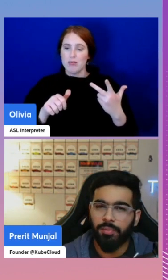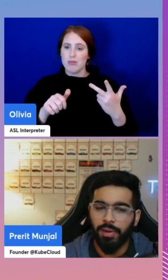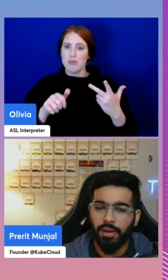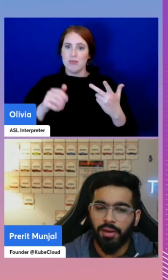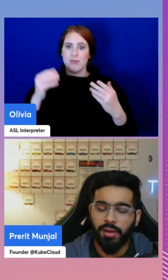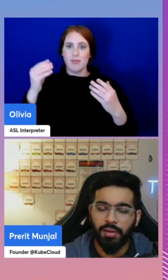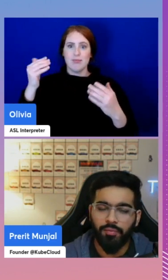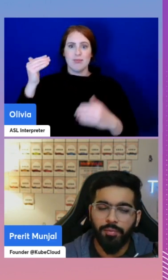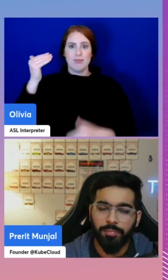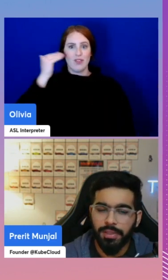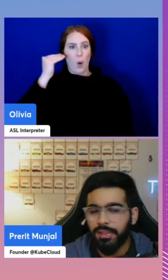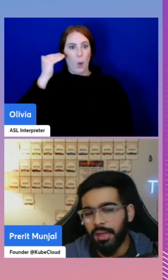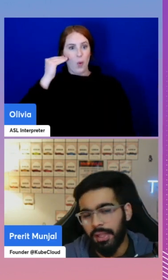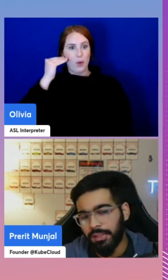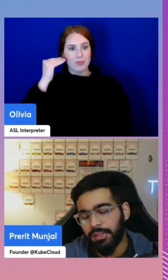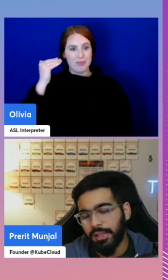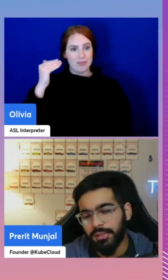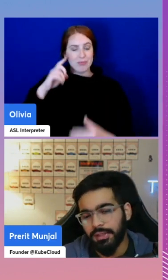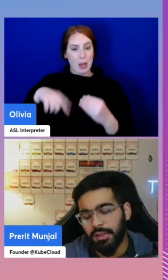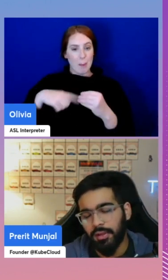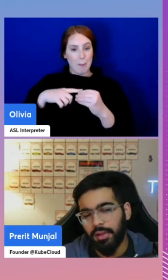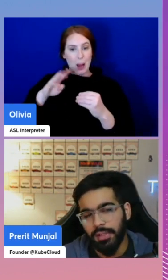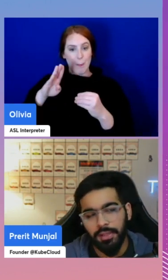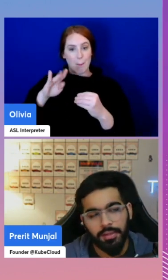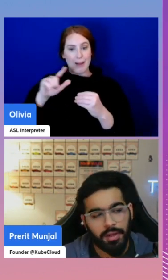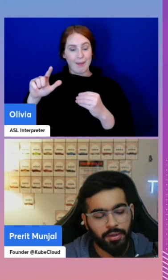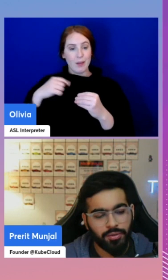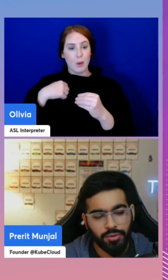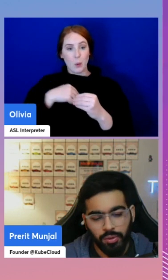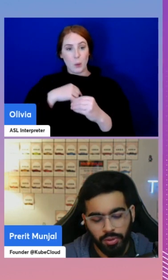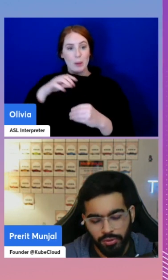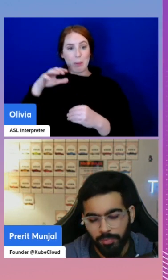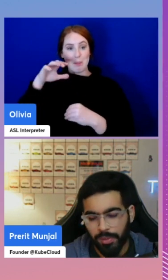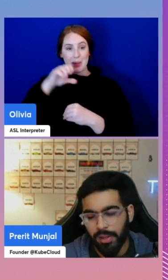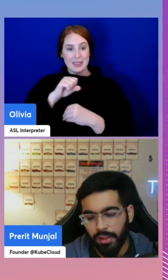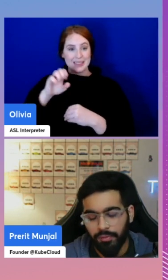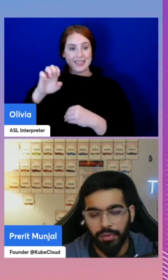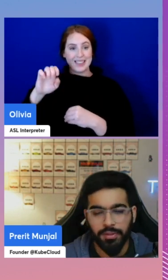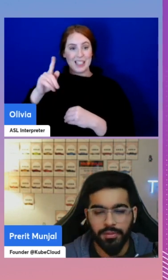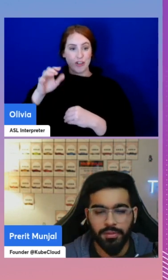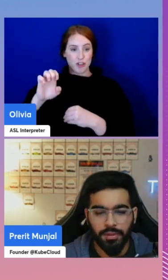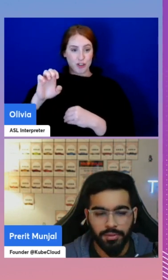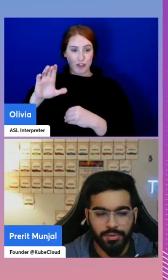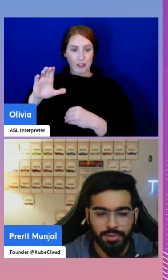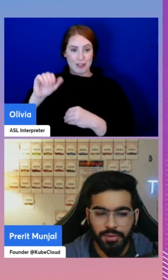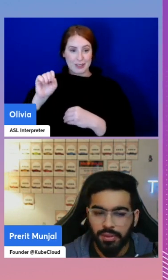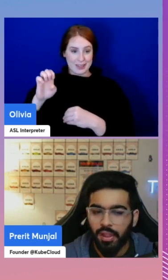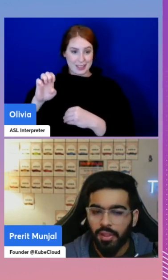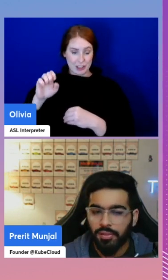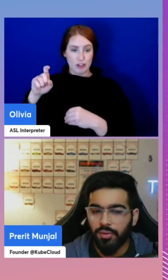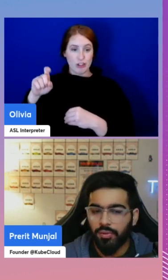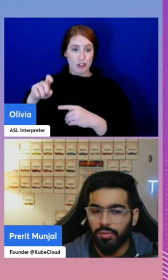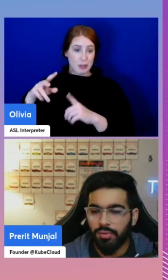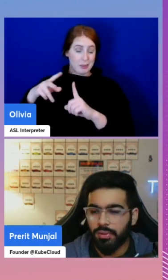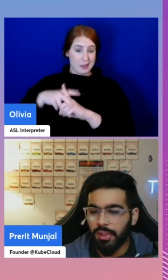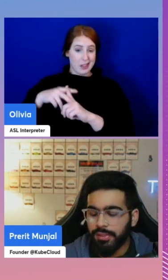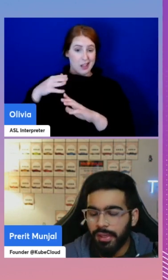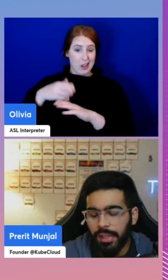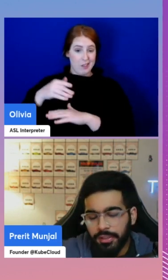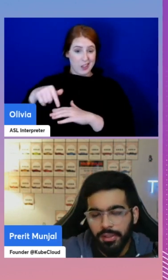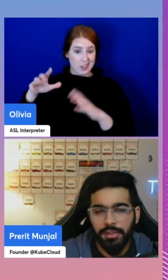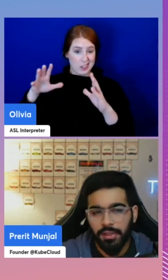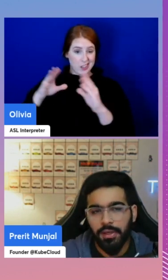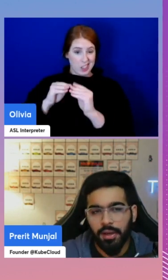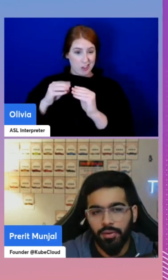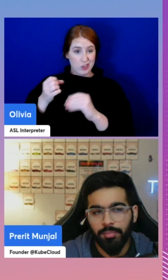informed about the bill, we missed an edge case. I think that you should also apply after this sessions. So there